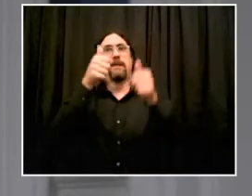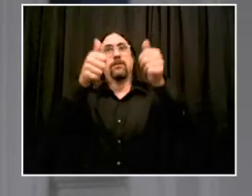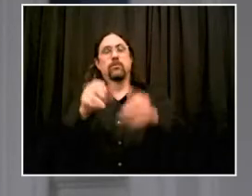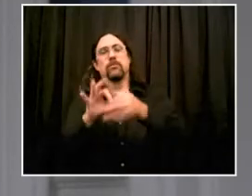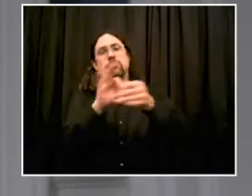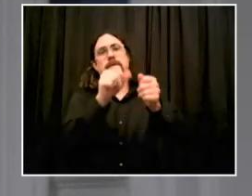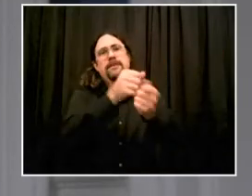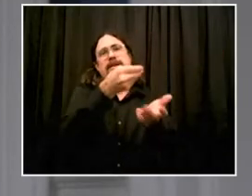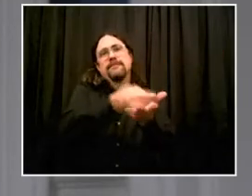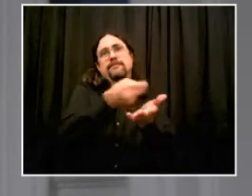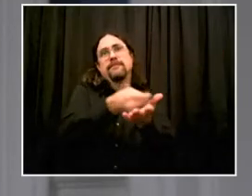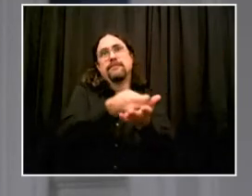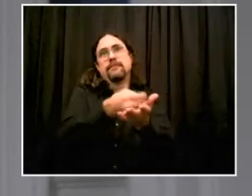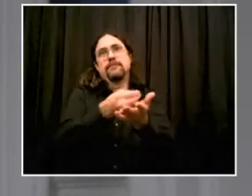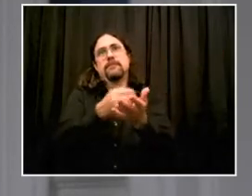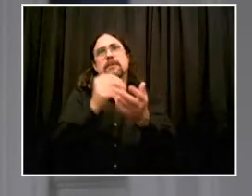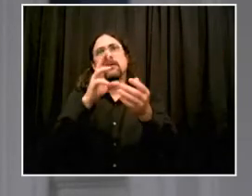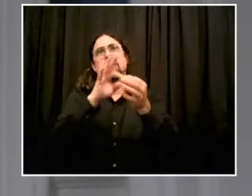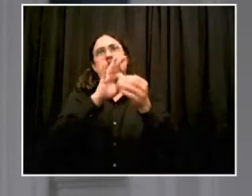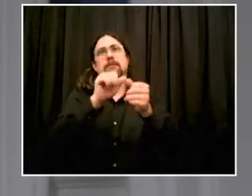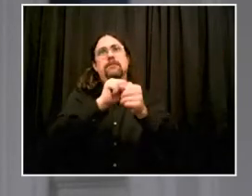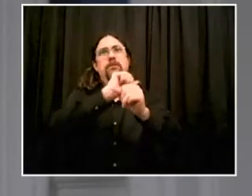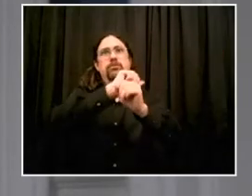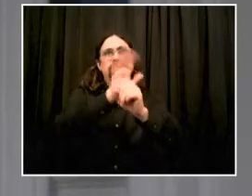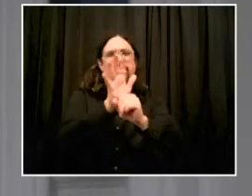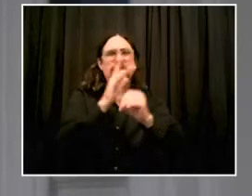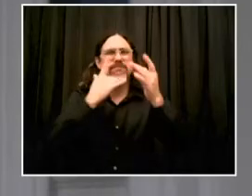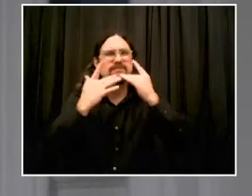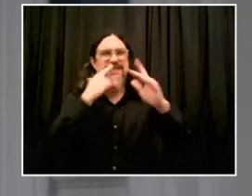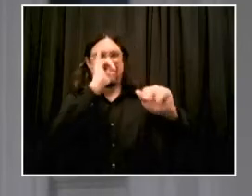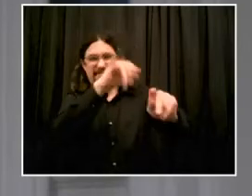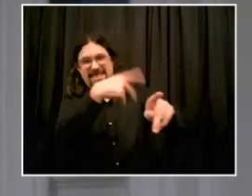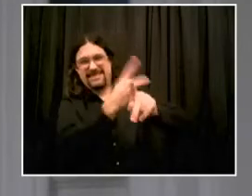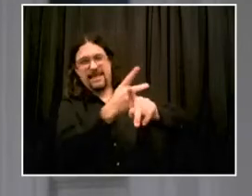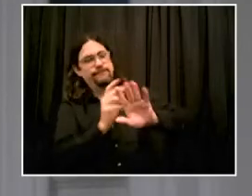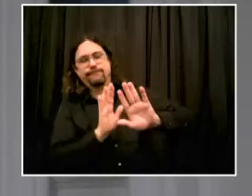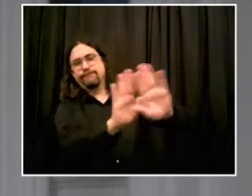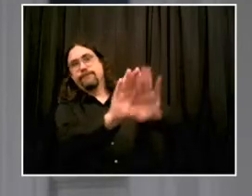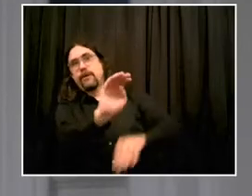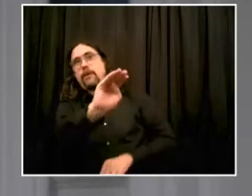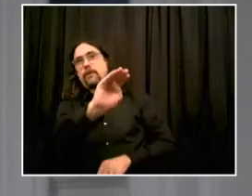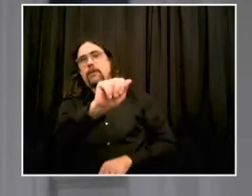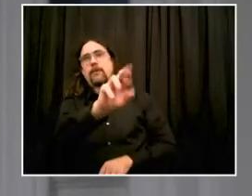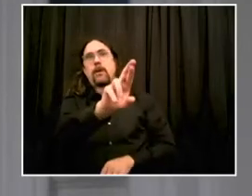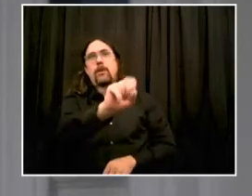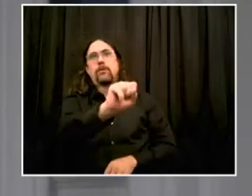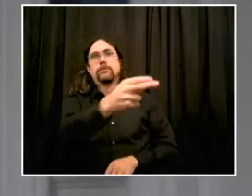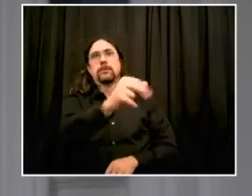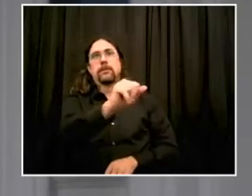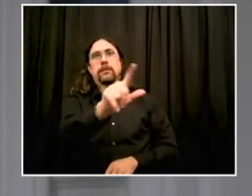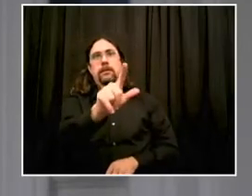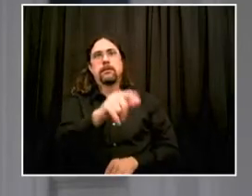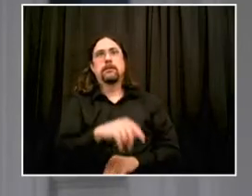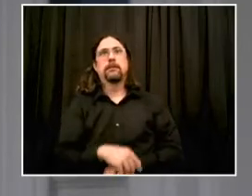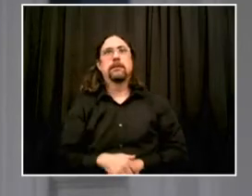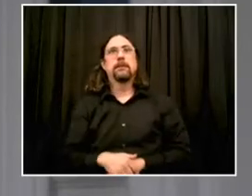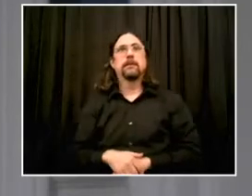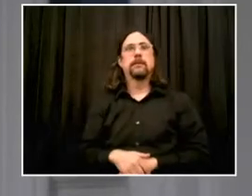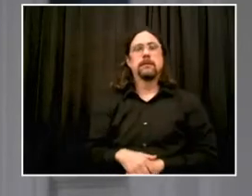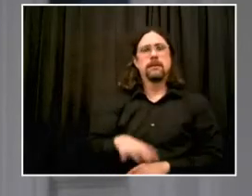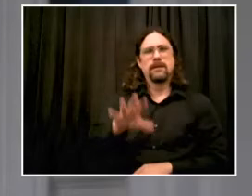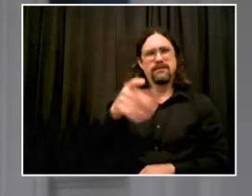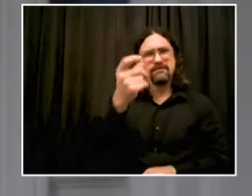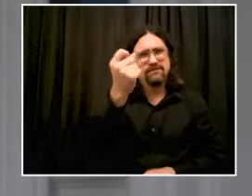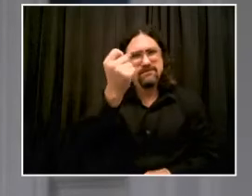about a problem like this is like talking to your mailman about who sent you the letter. We are at the very end of the process. The people that need to